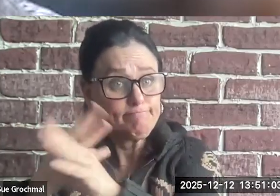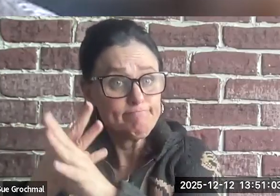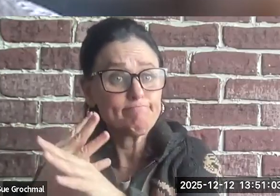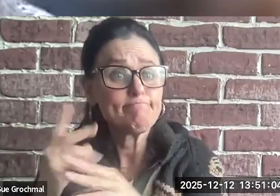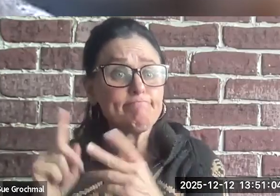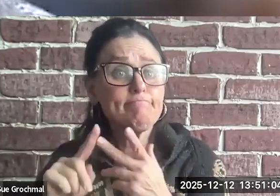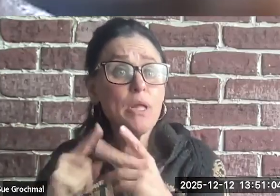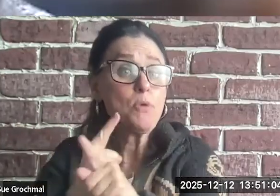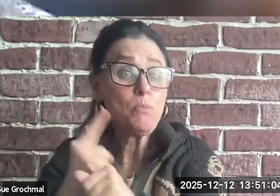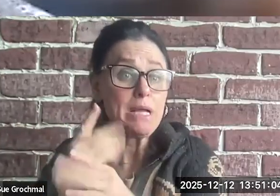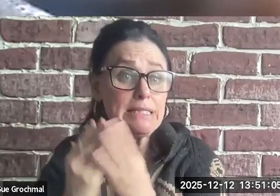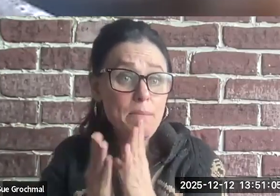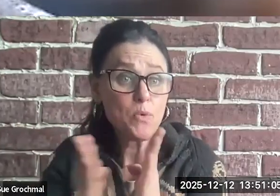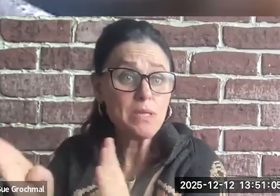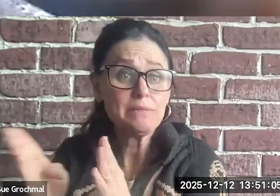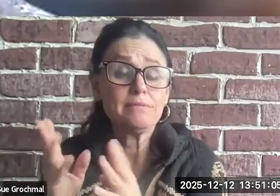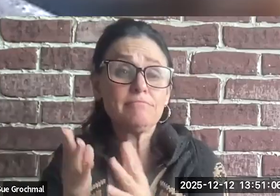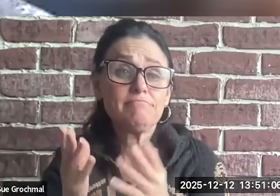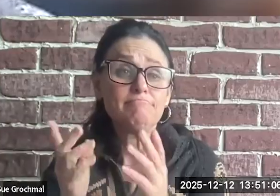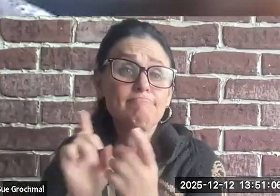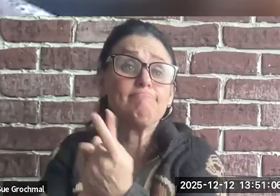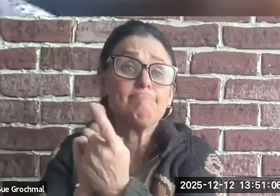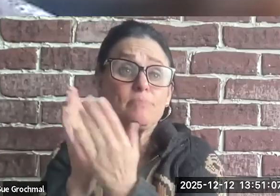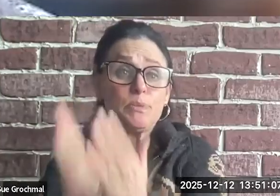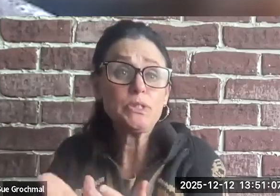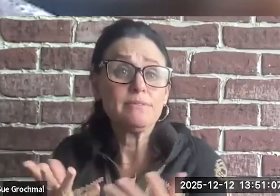might be appropriate in some cases to have in-person meetings,